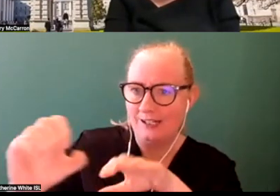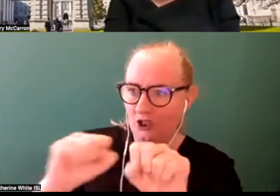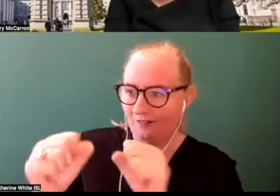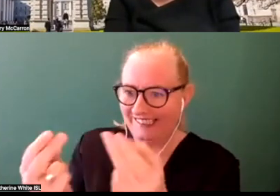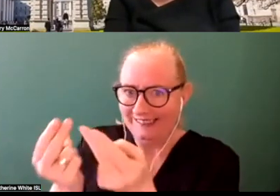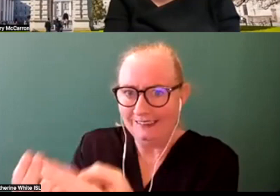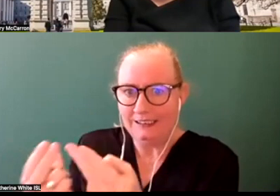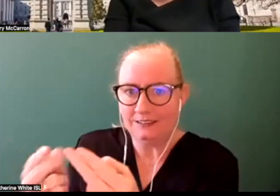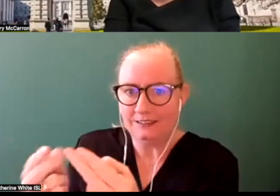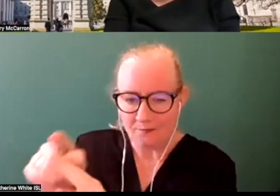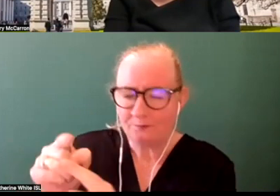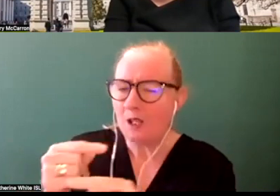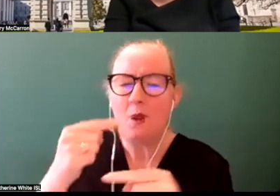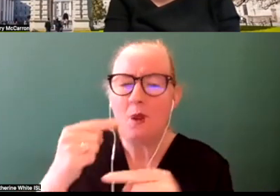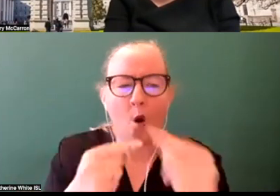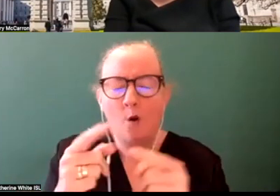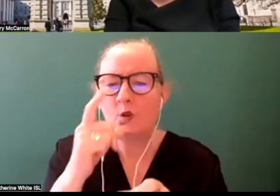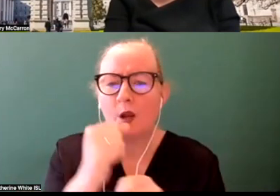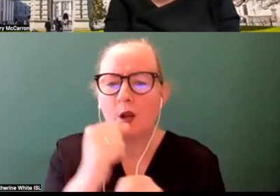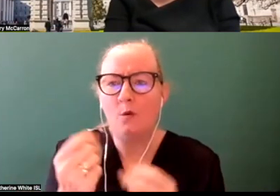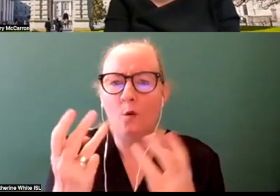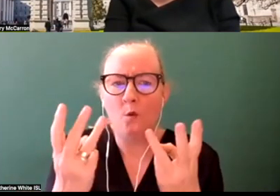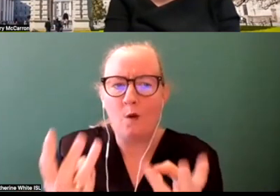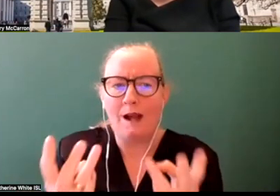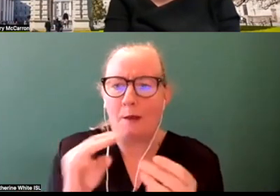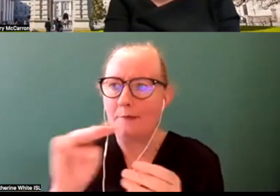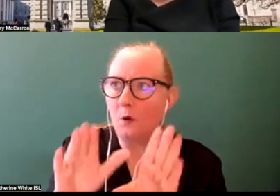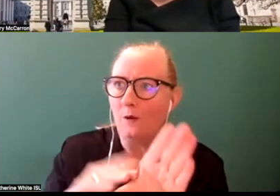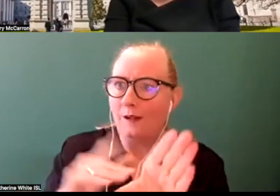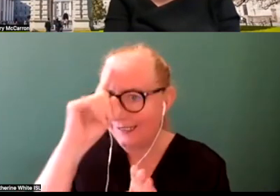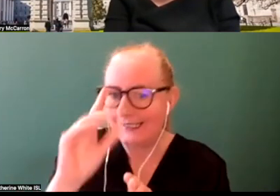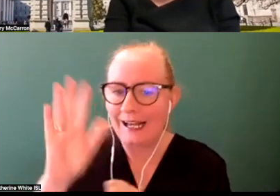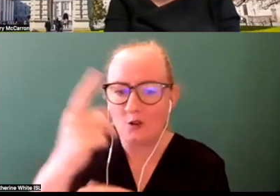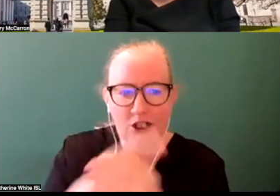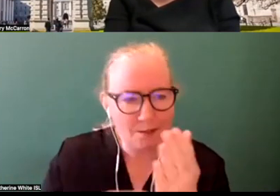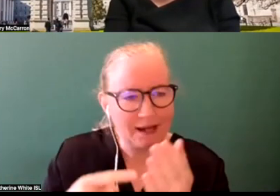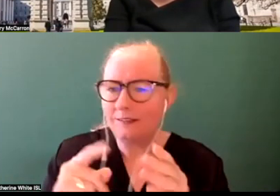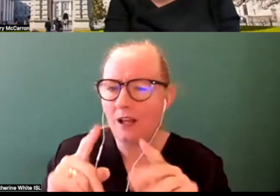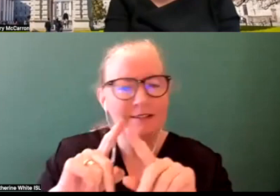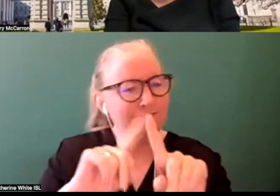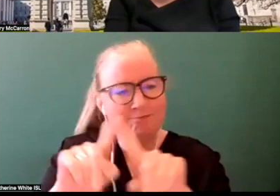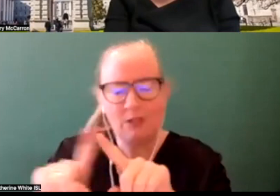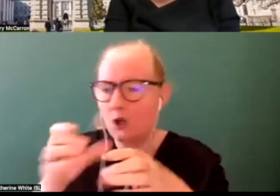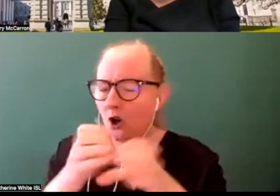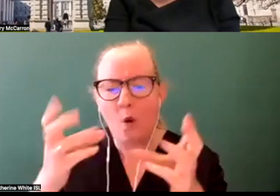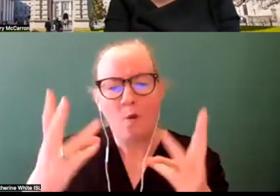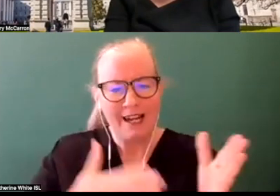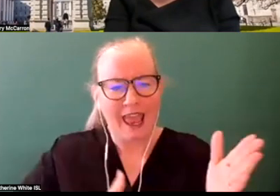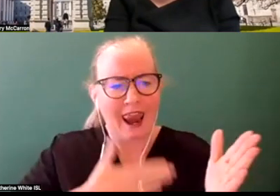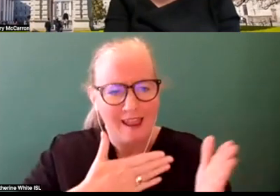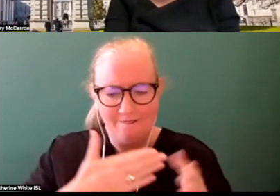But we've always talked about that we wanted people with intellectual disabilities in all of our countries to live lives in the